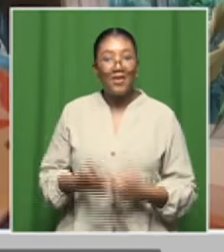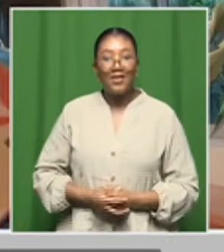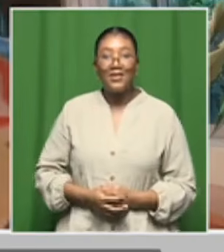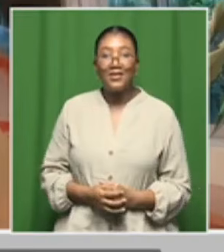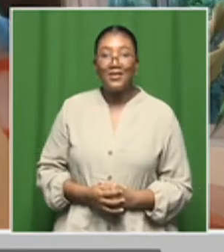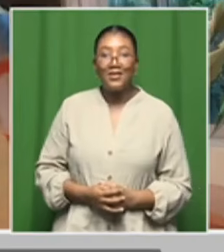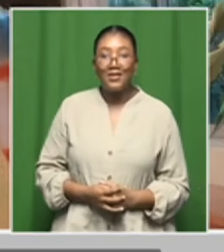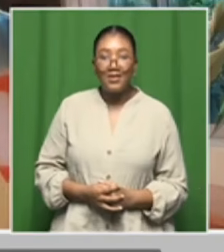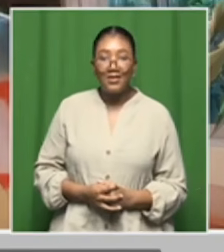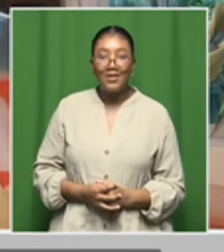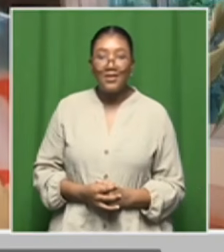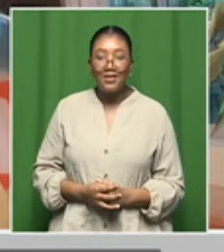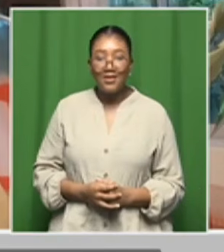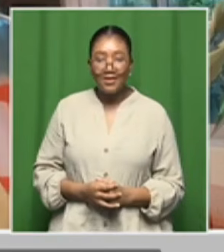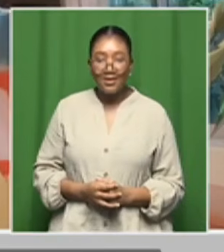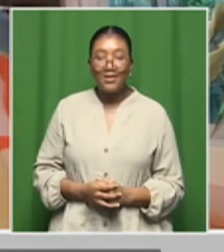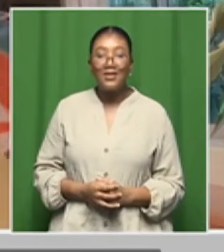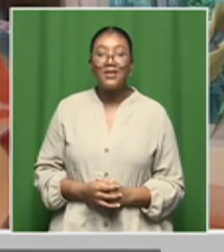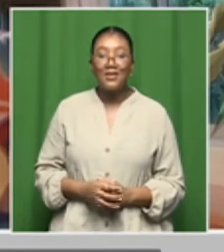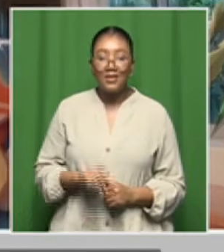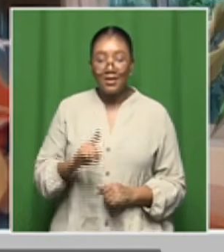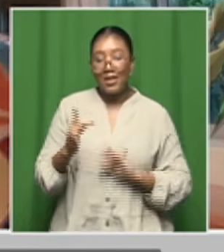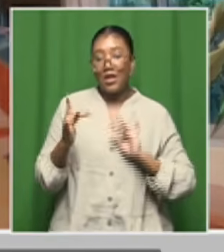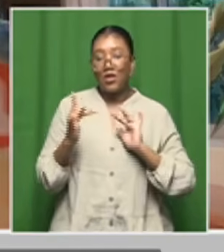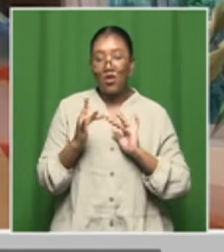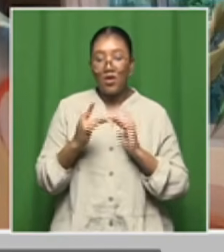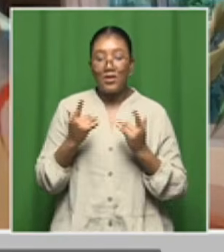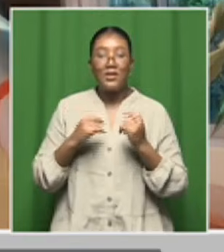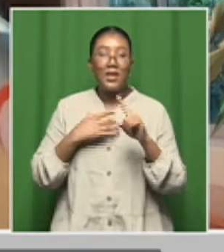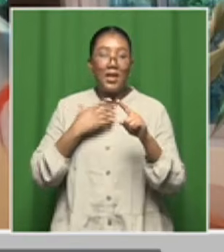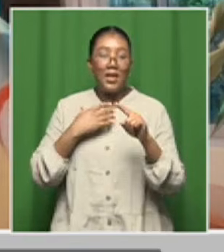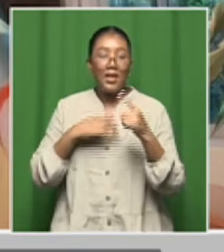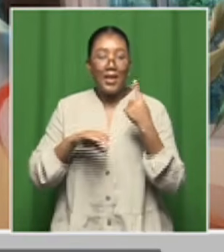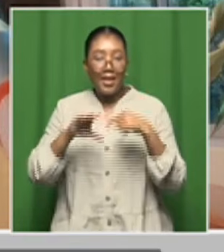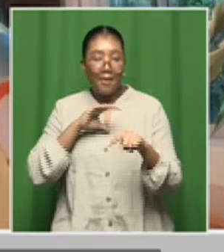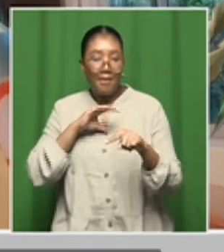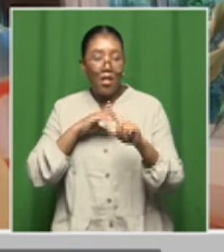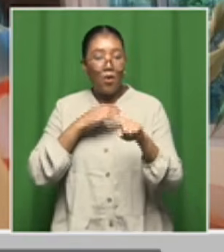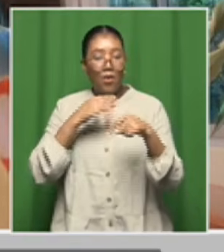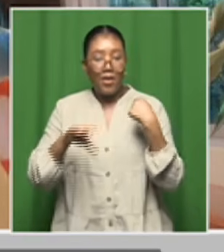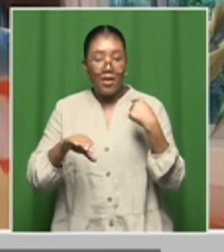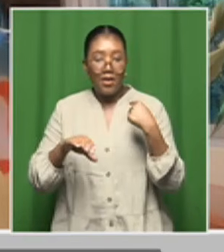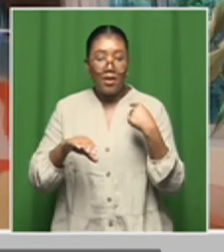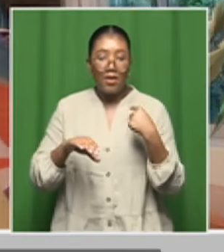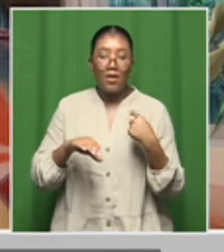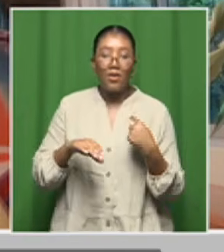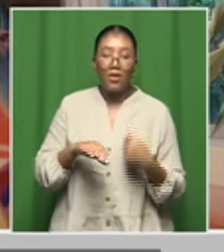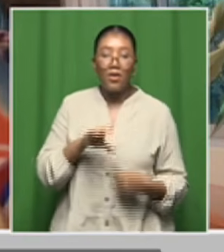contacting you? Well, you can reach me on email. Okay. My email address is Juandi,